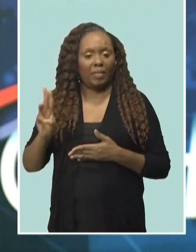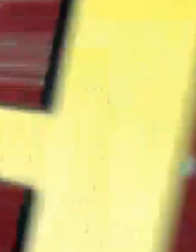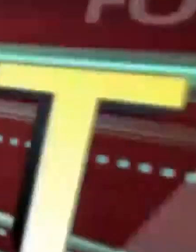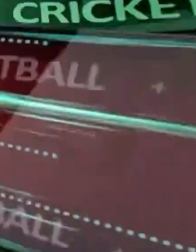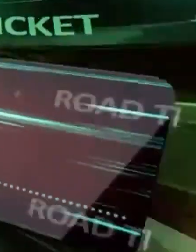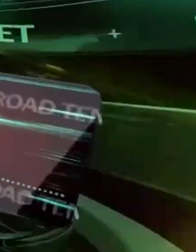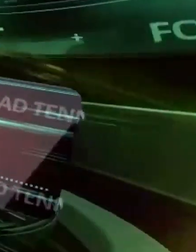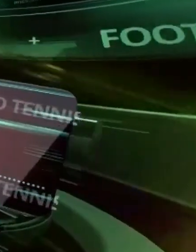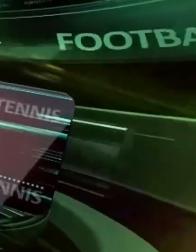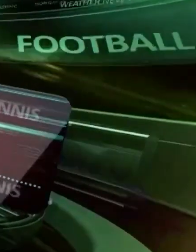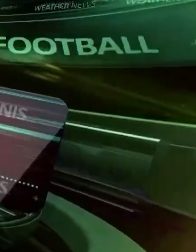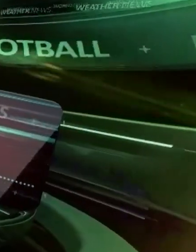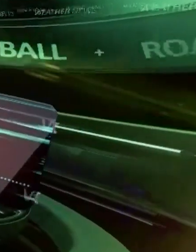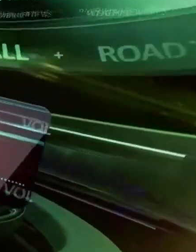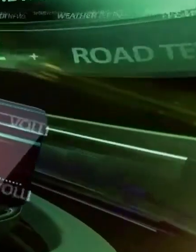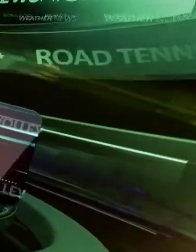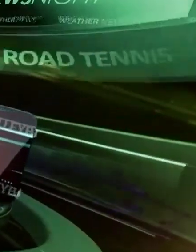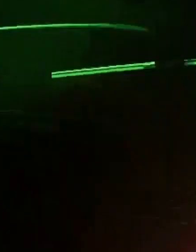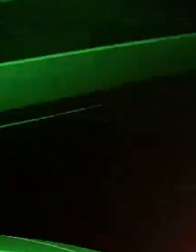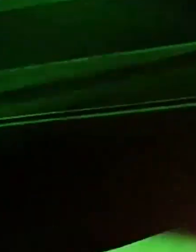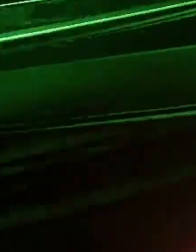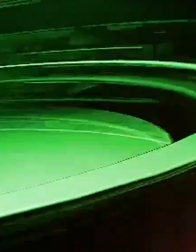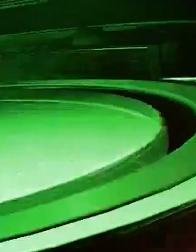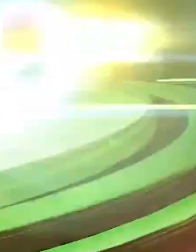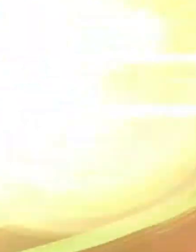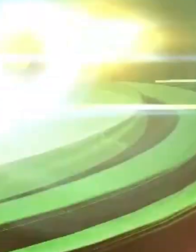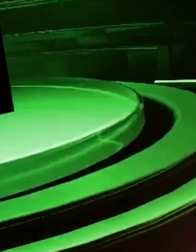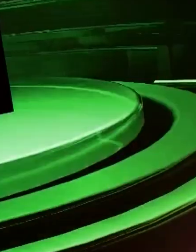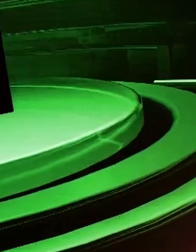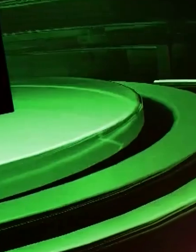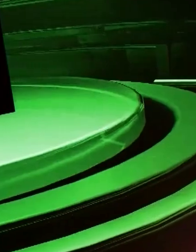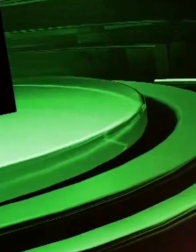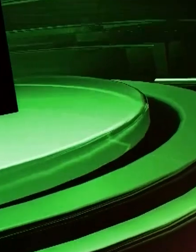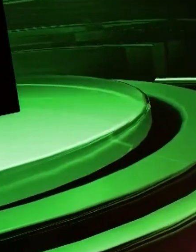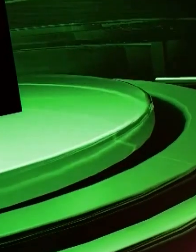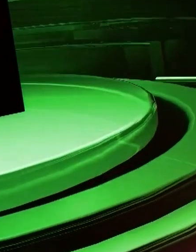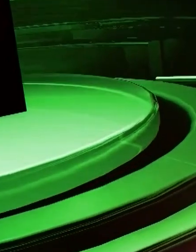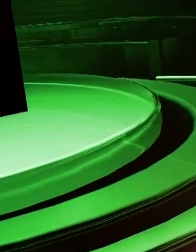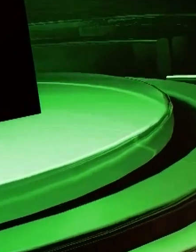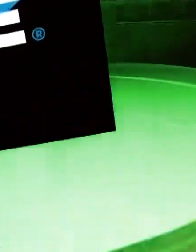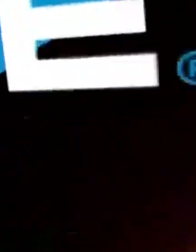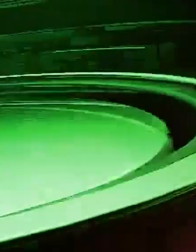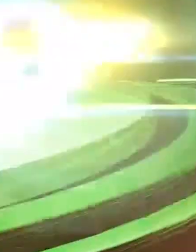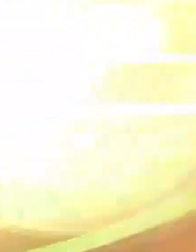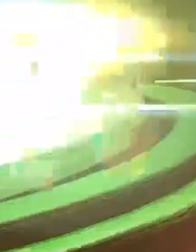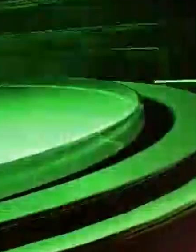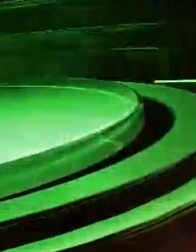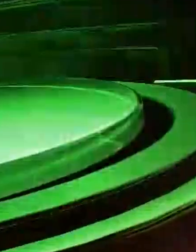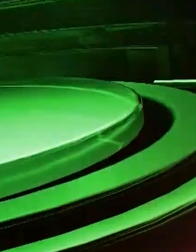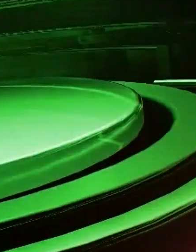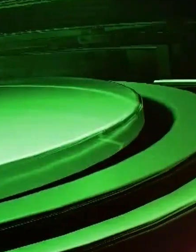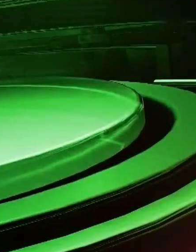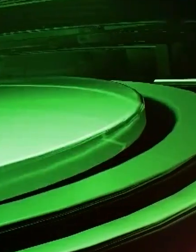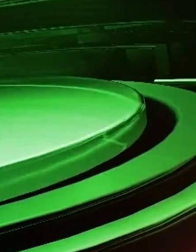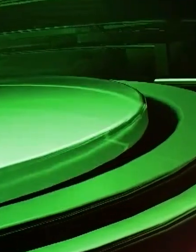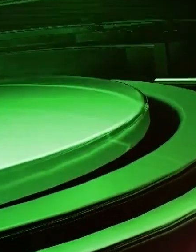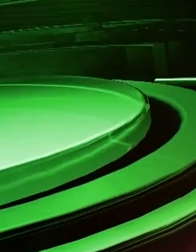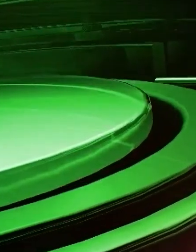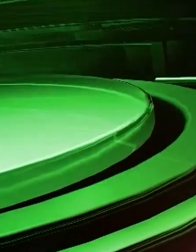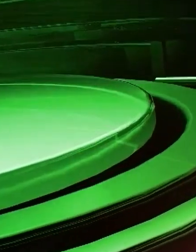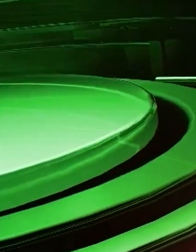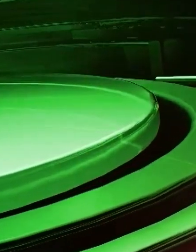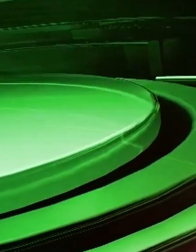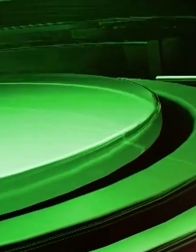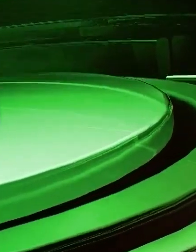Indies. Sports Night is brought to you by Power Inn. Pause is power. And by Dasani. Live